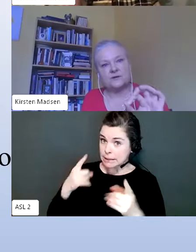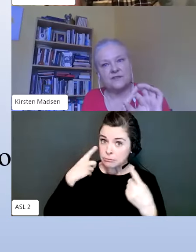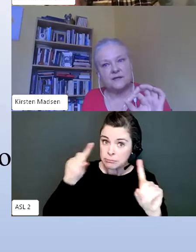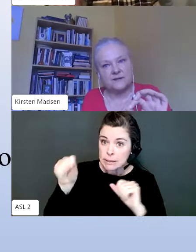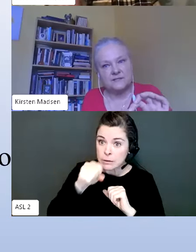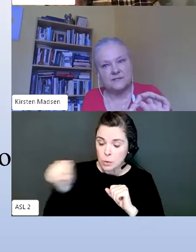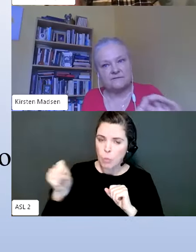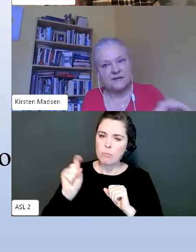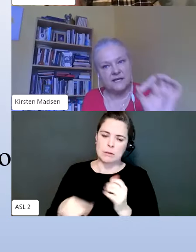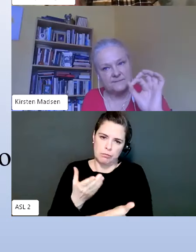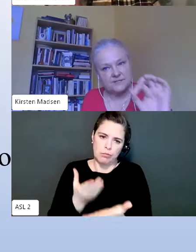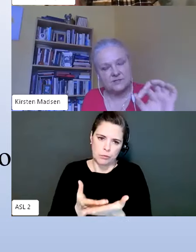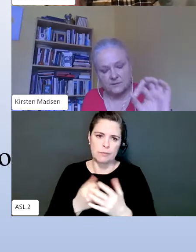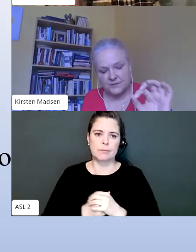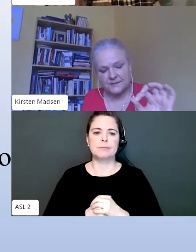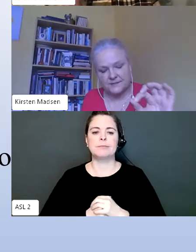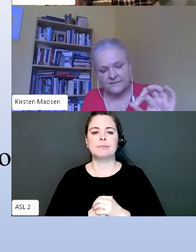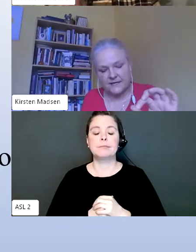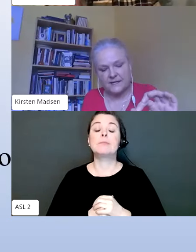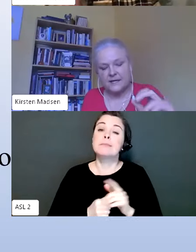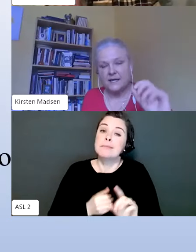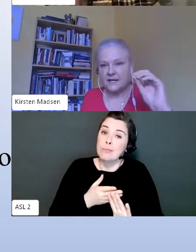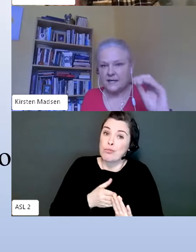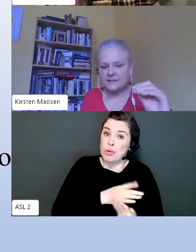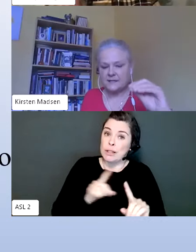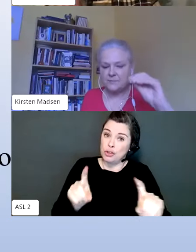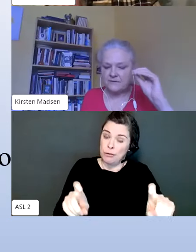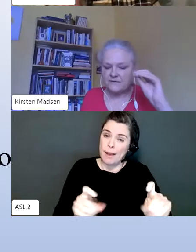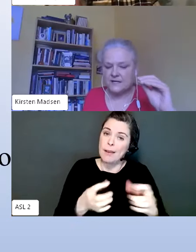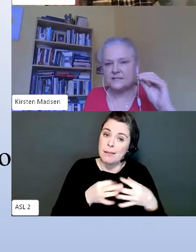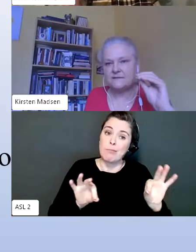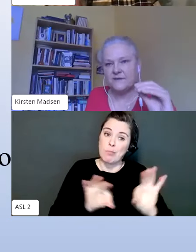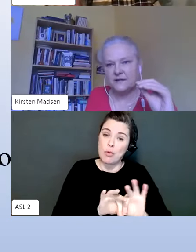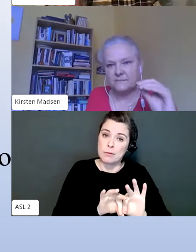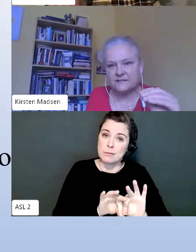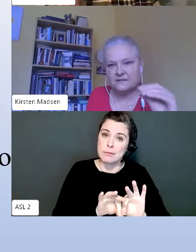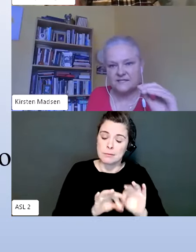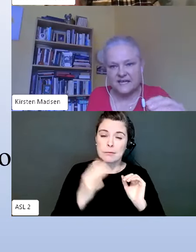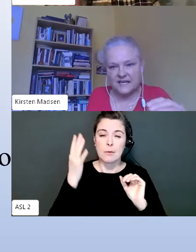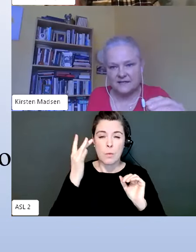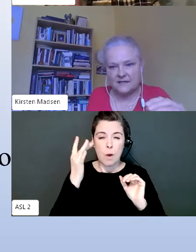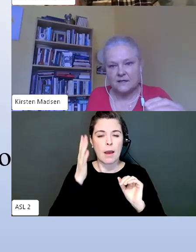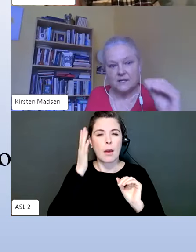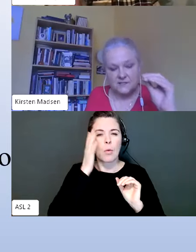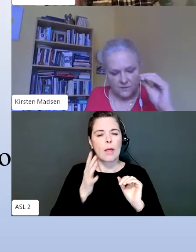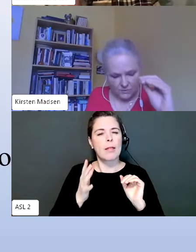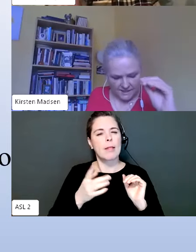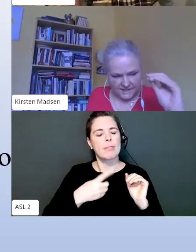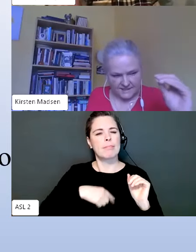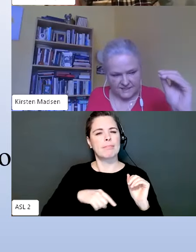important thing about the survey, especially the pre-survey, is it provides an environmental scan to